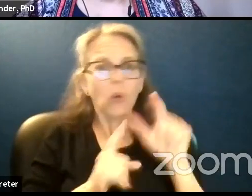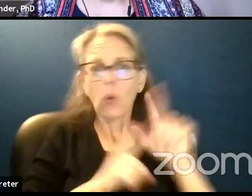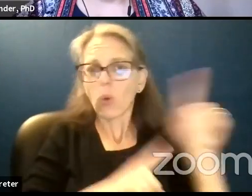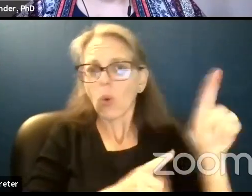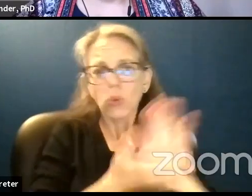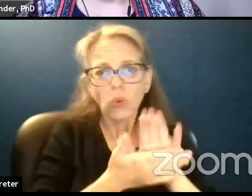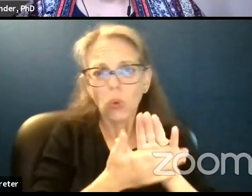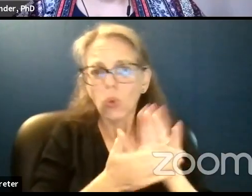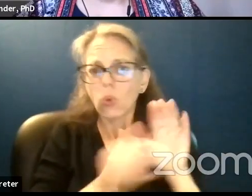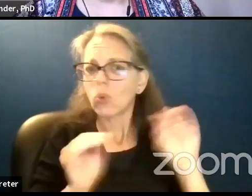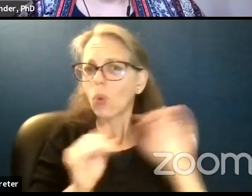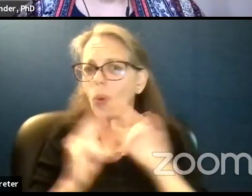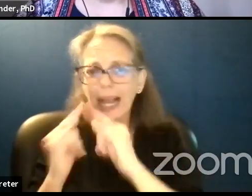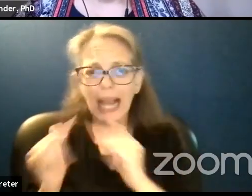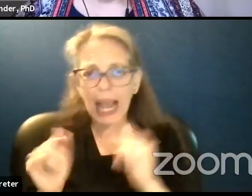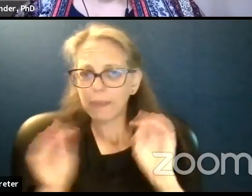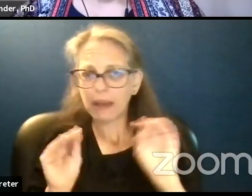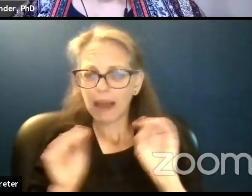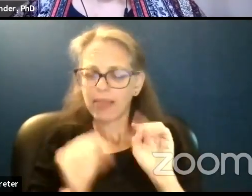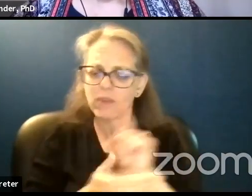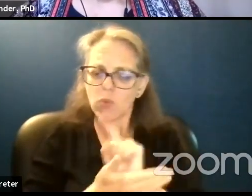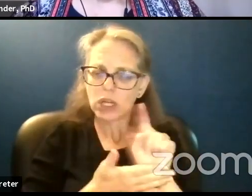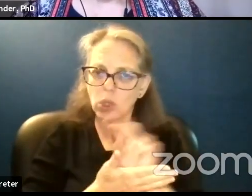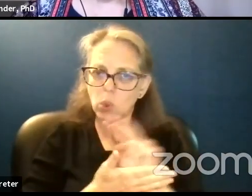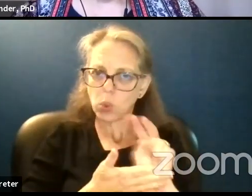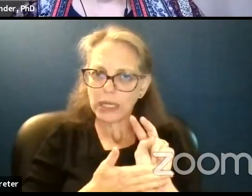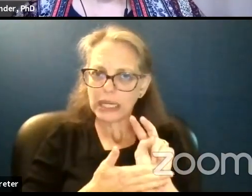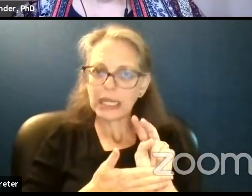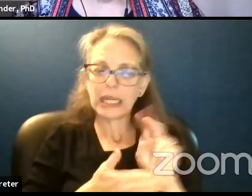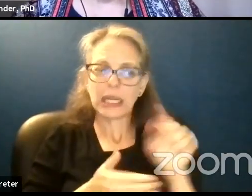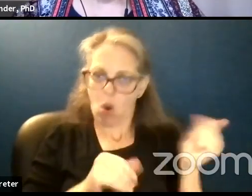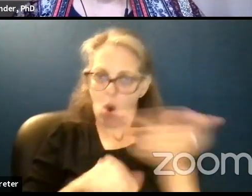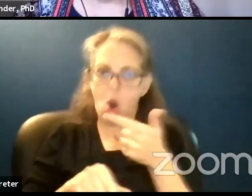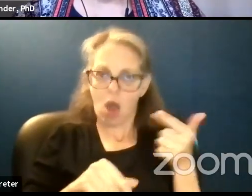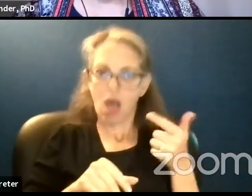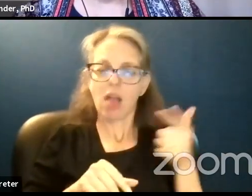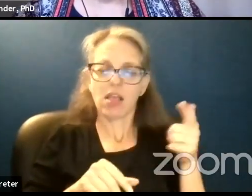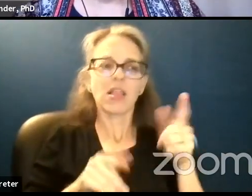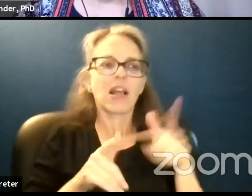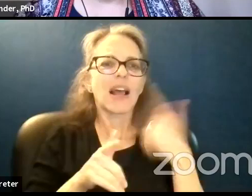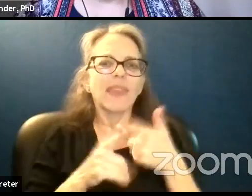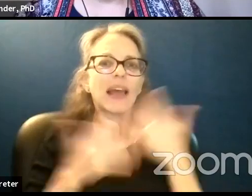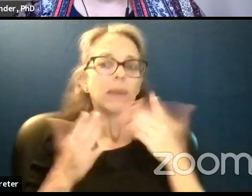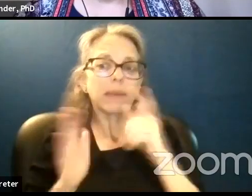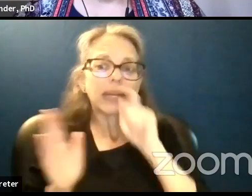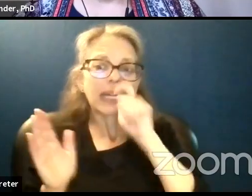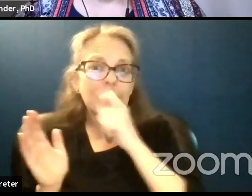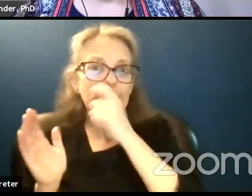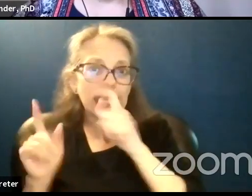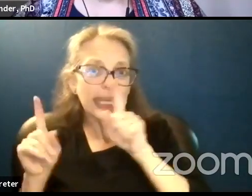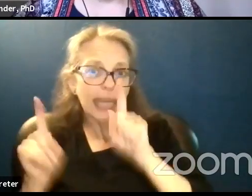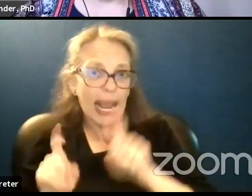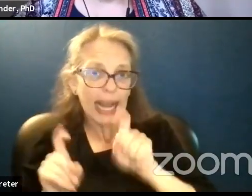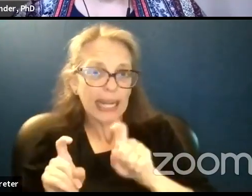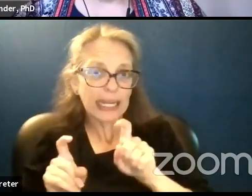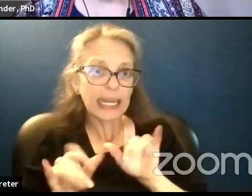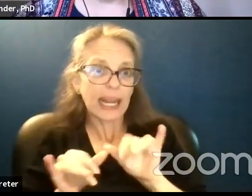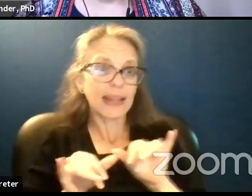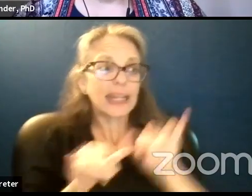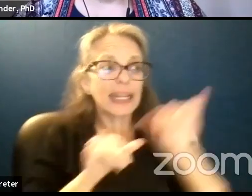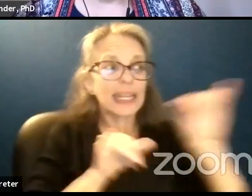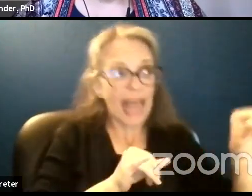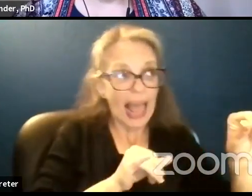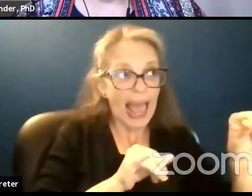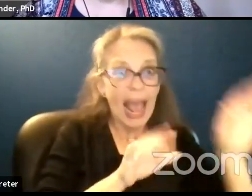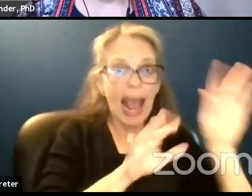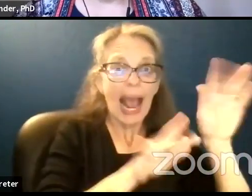or other places. And then maybe getting tested before you go, and then maybe staying with them for a few weeks and then doing the same thing when you come